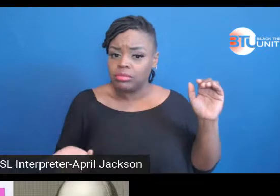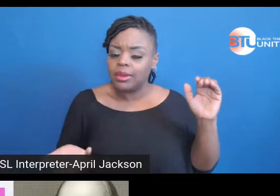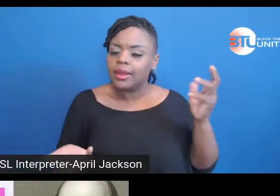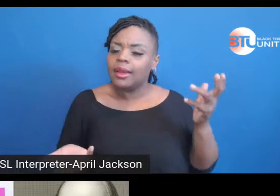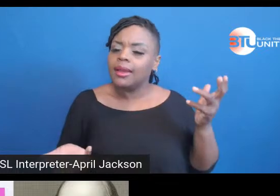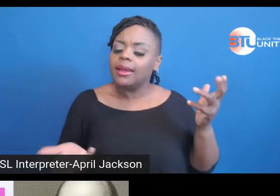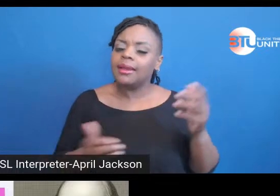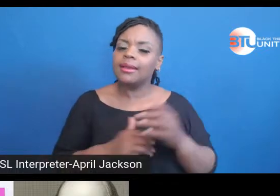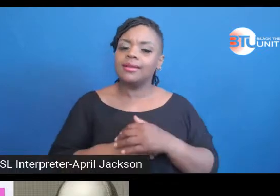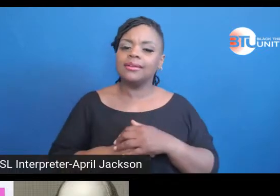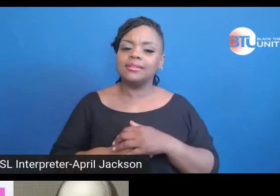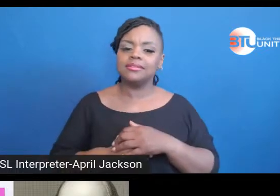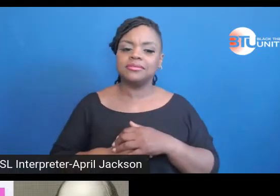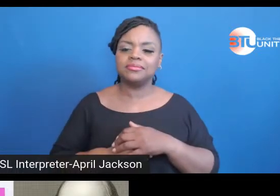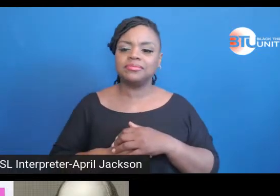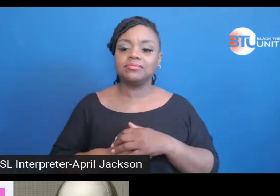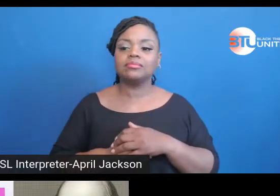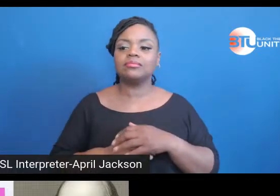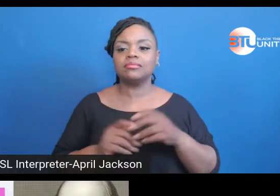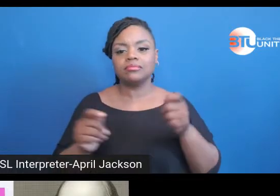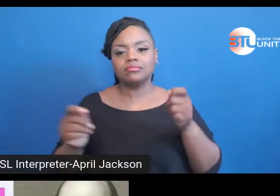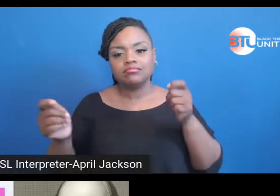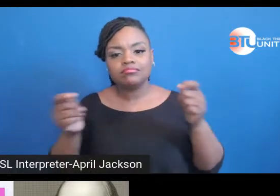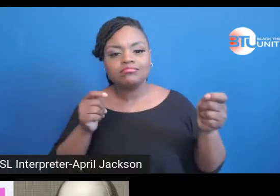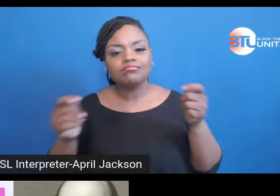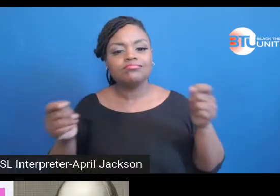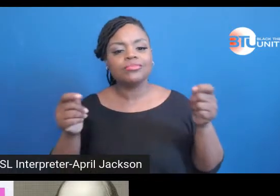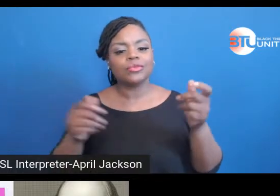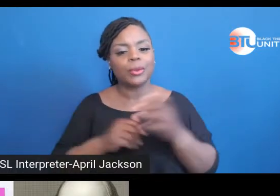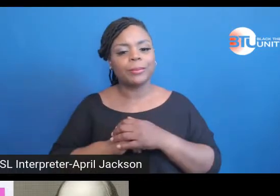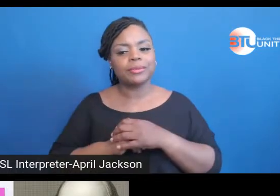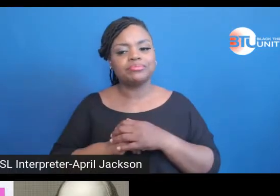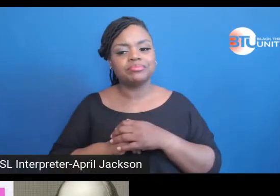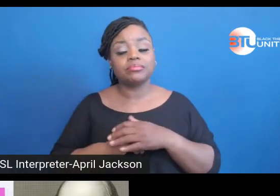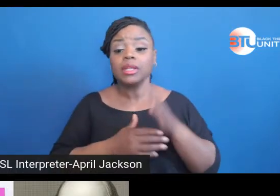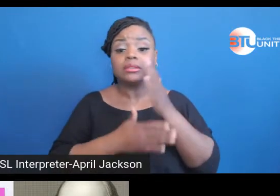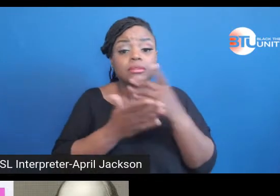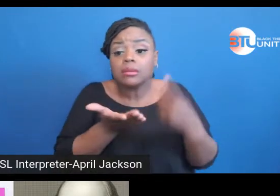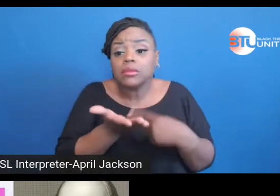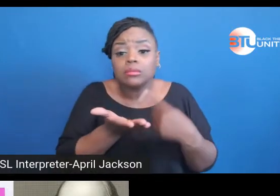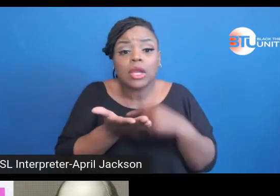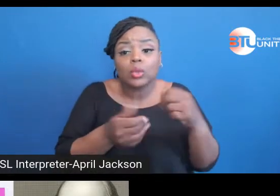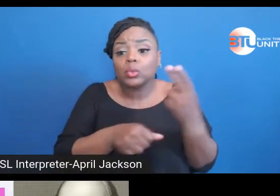There are times when you can use works that are protected by copyright